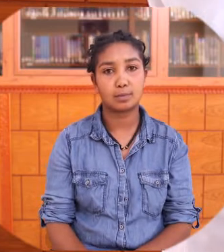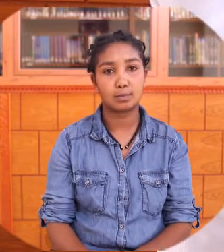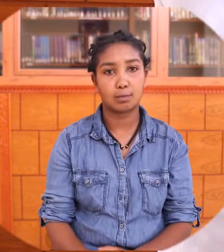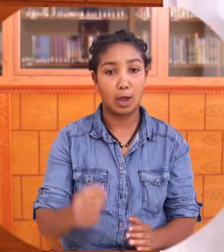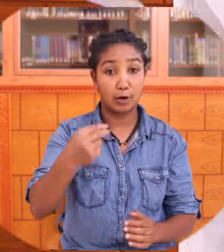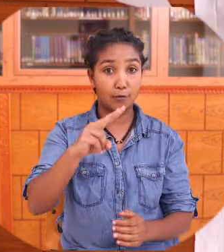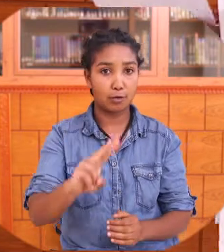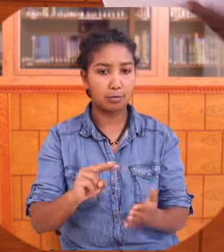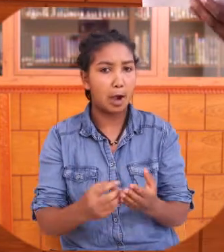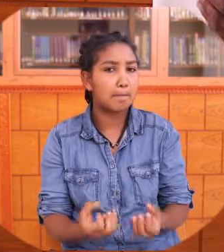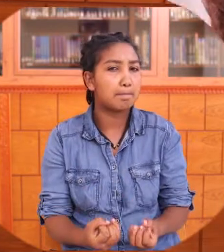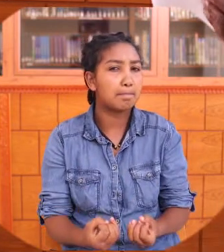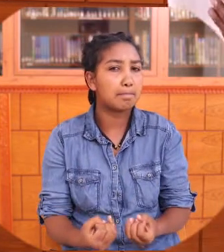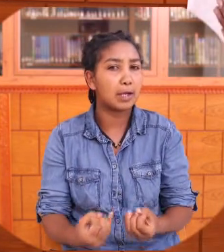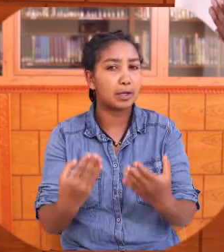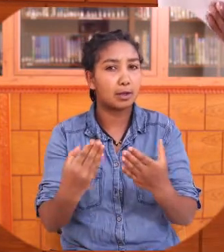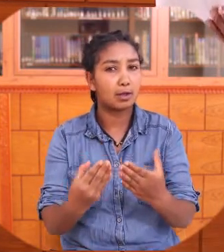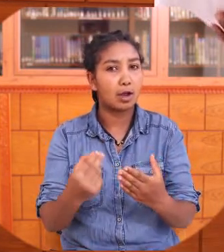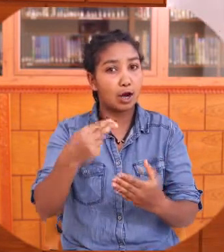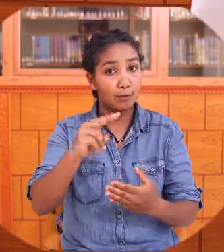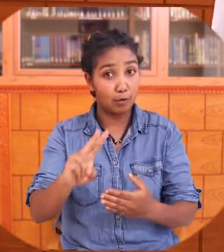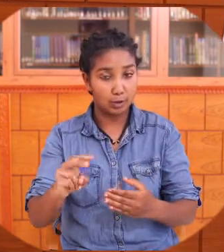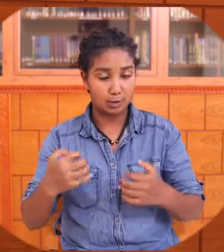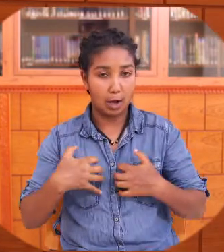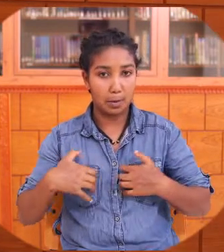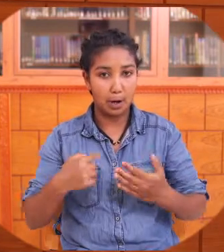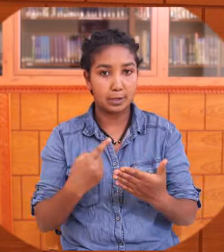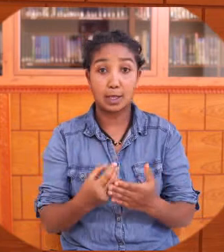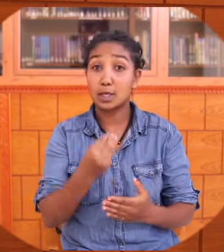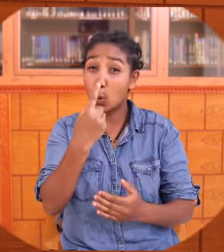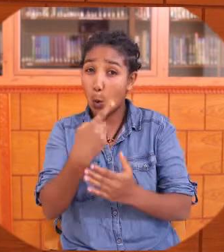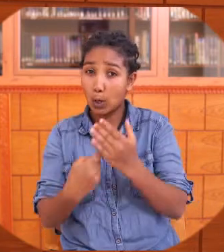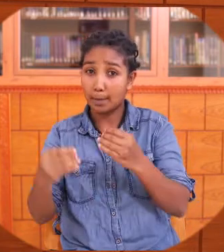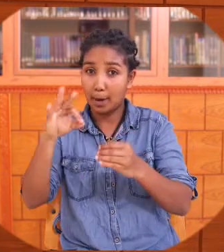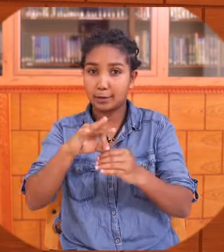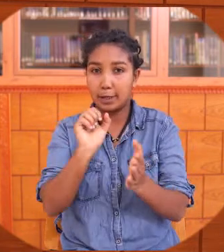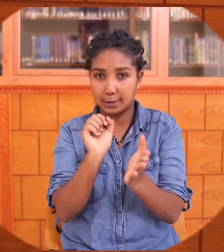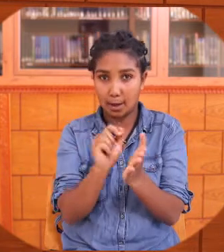Herbivorous, there are many animals are herbivorous. They eat plants. Example, we can